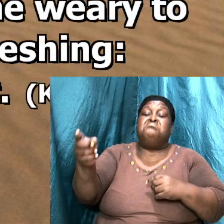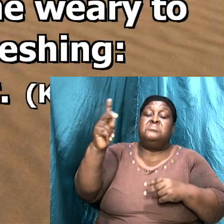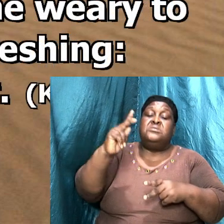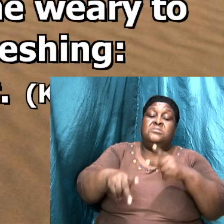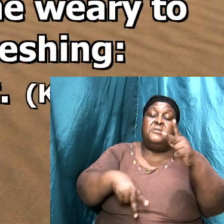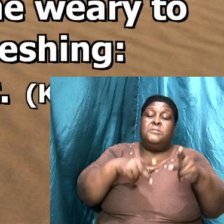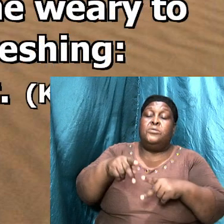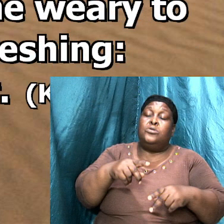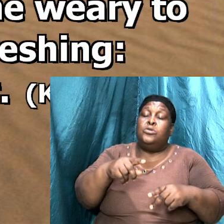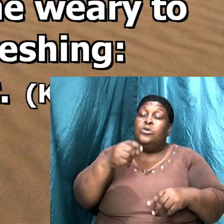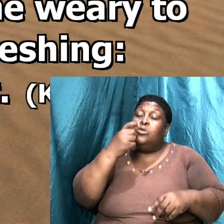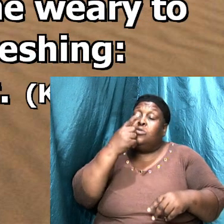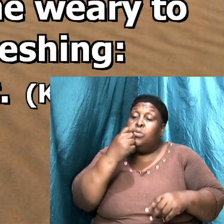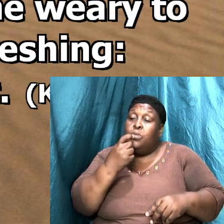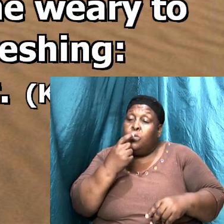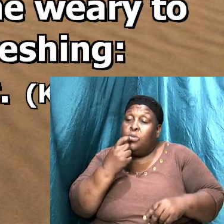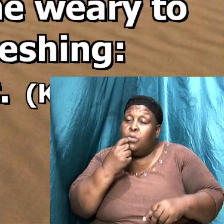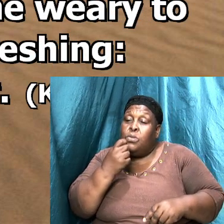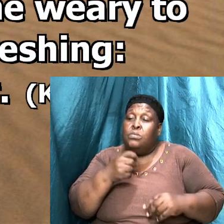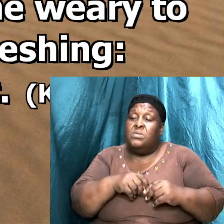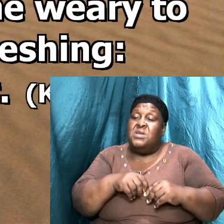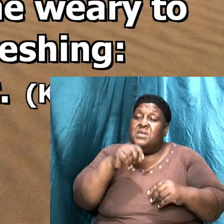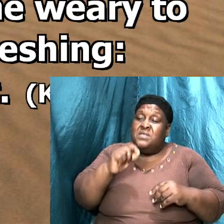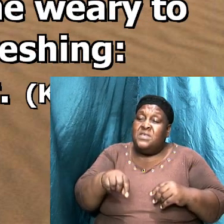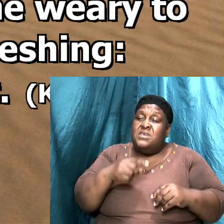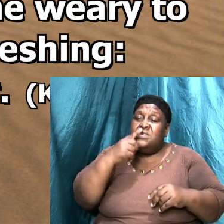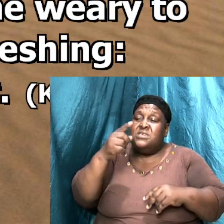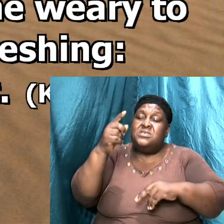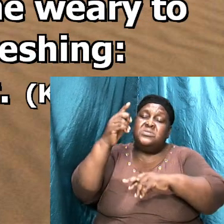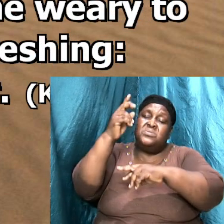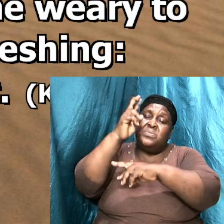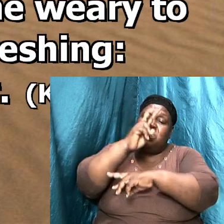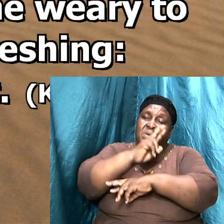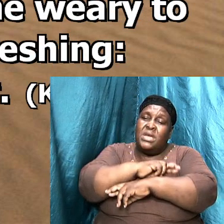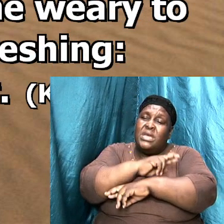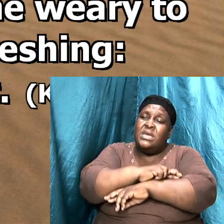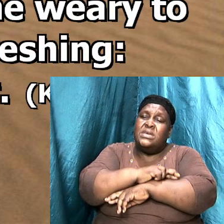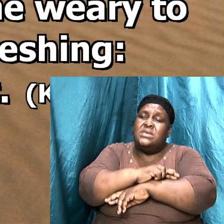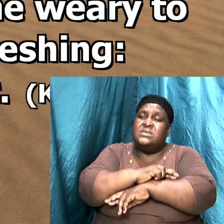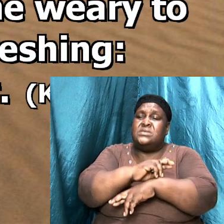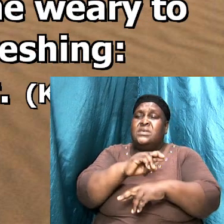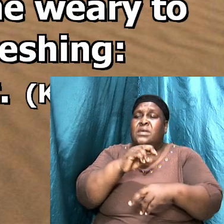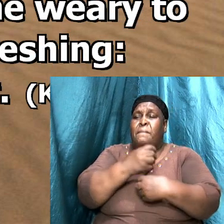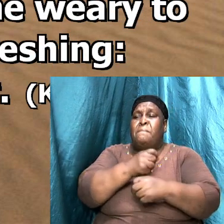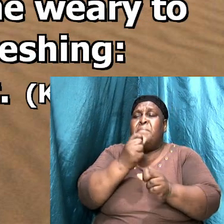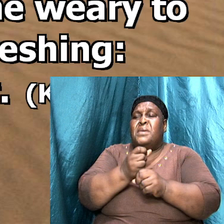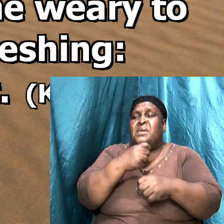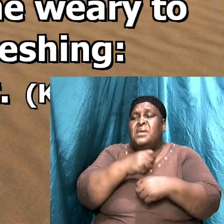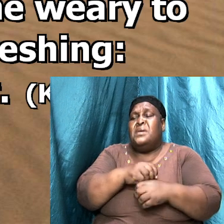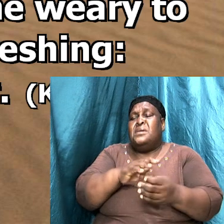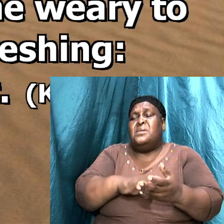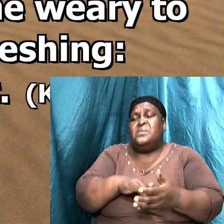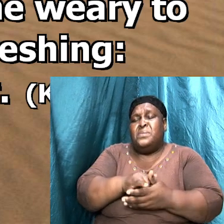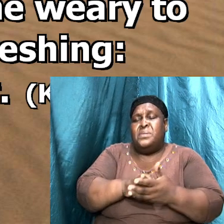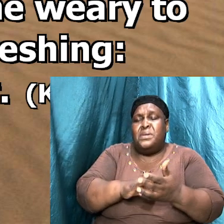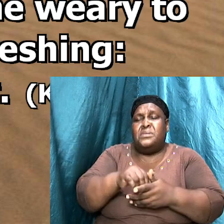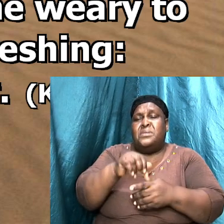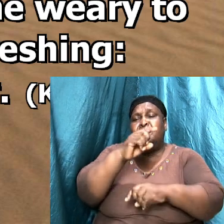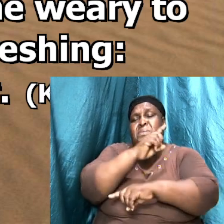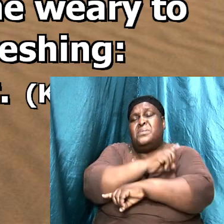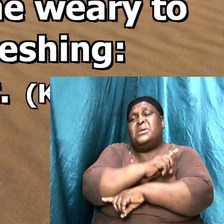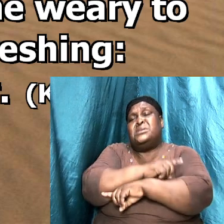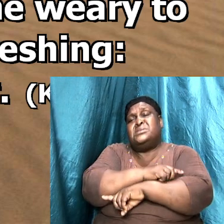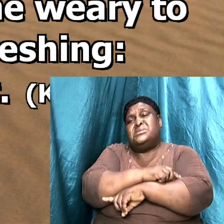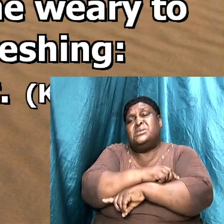to whom he said this is the rest where it he may cause the weary to rest and